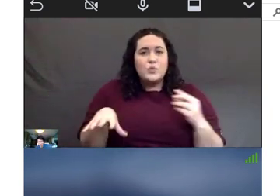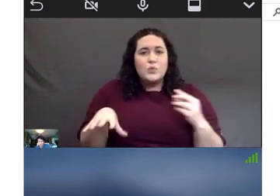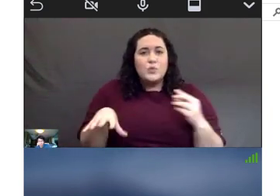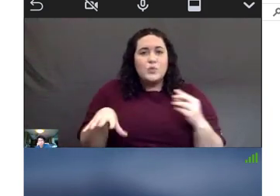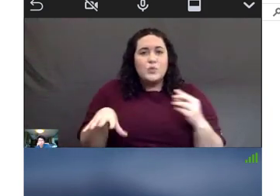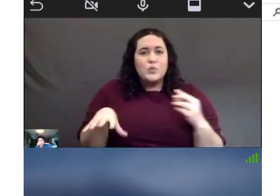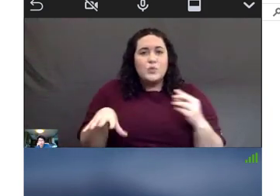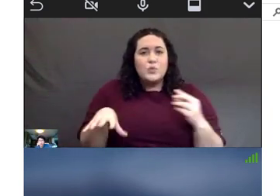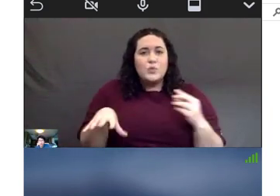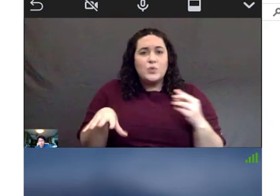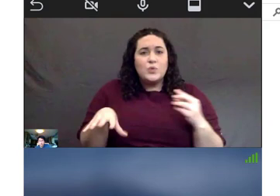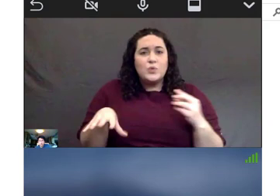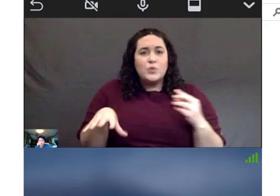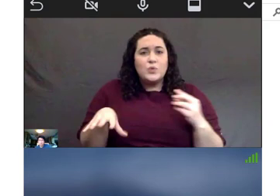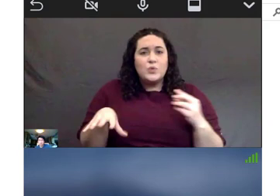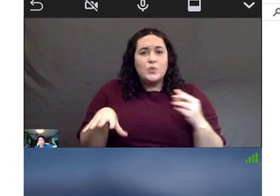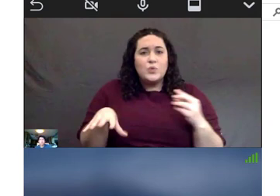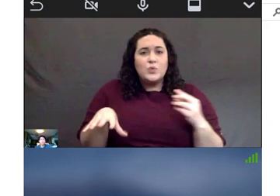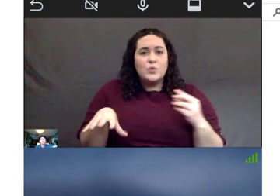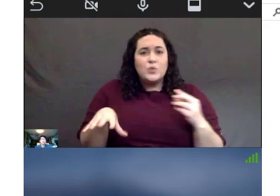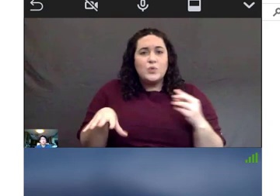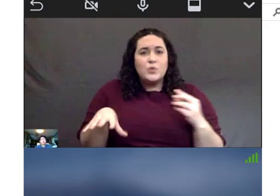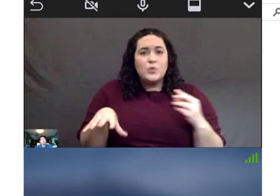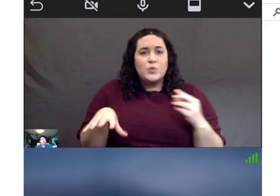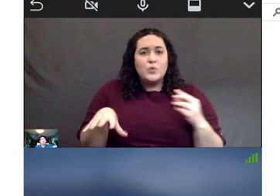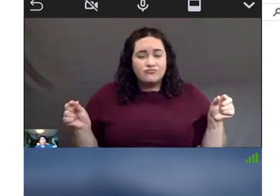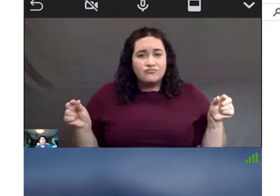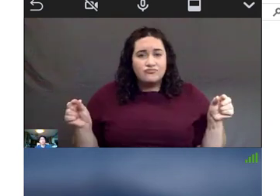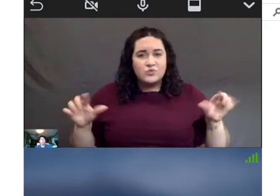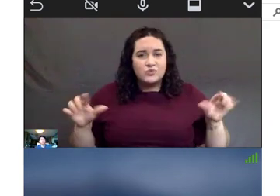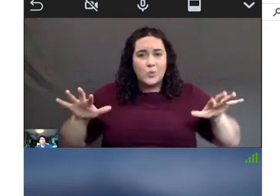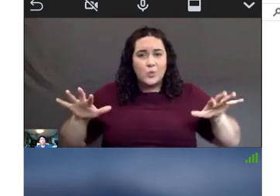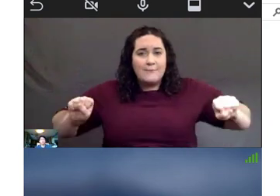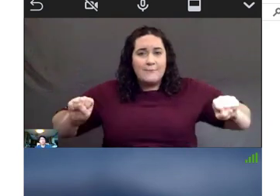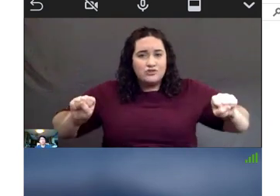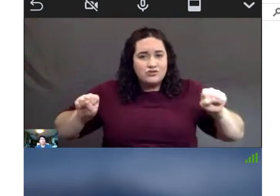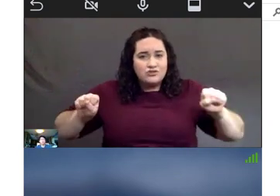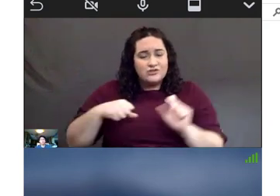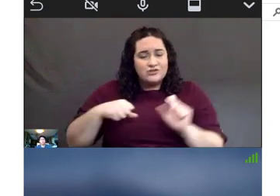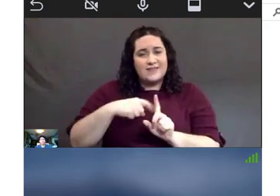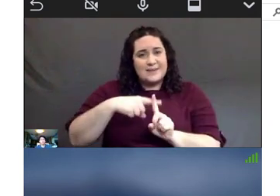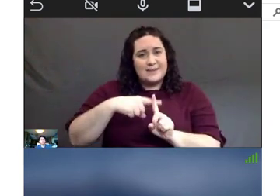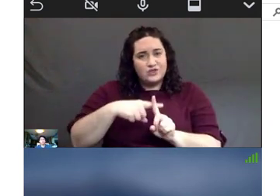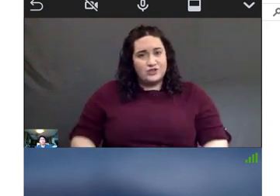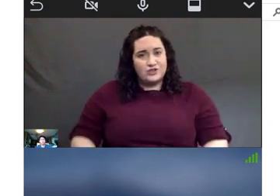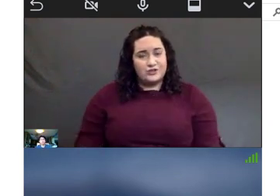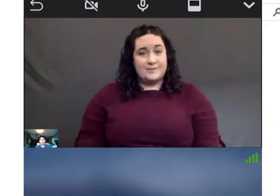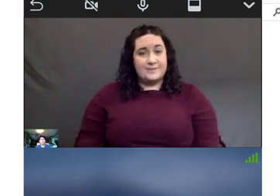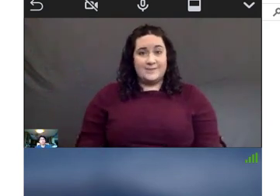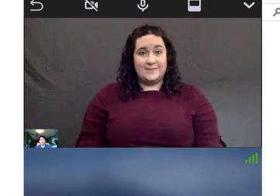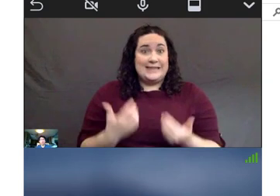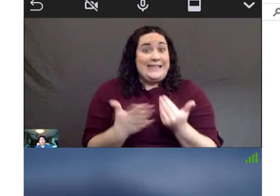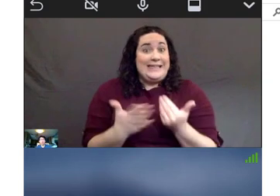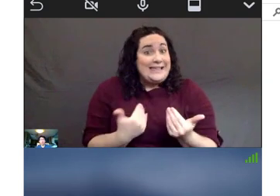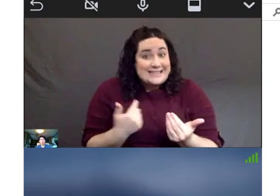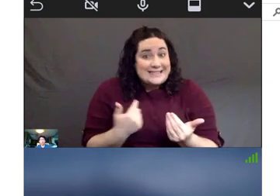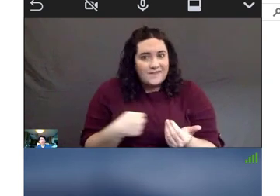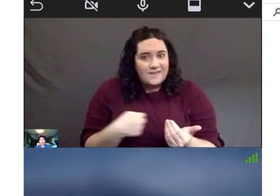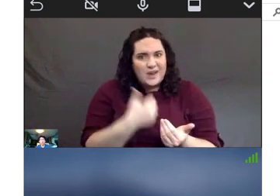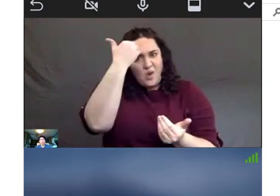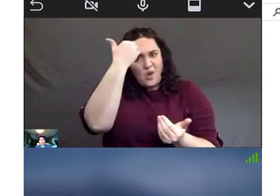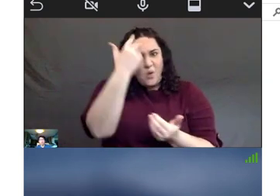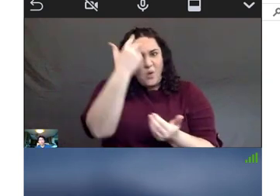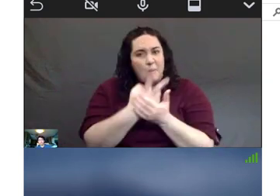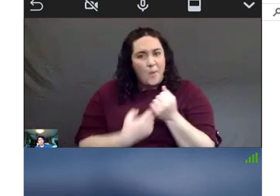the average. But if you don't know the inlet or the outlet temperature, then what we have to do is some sort of an iteration. So we